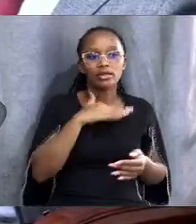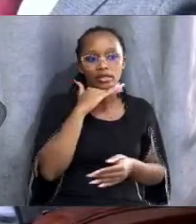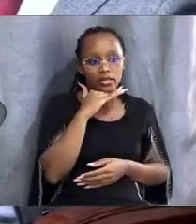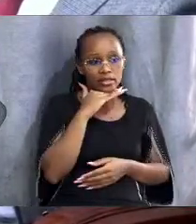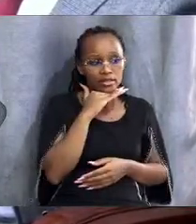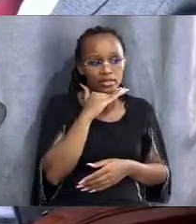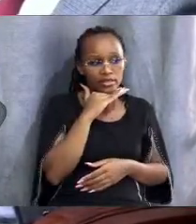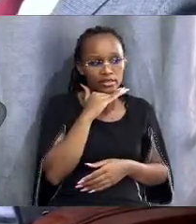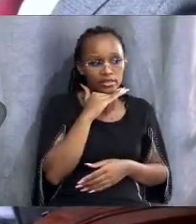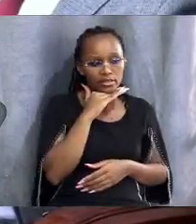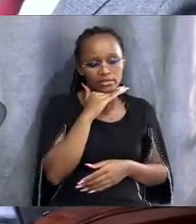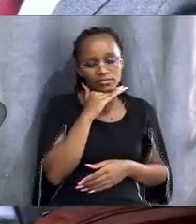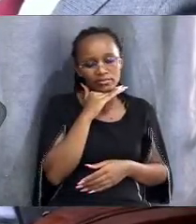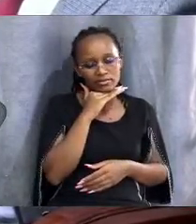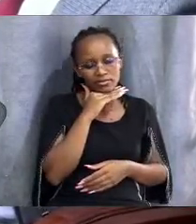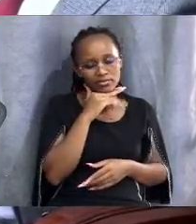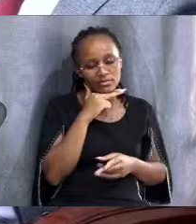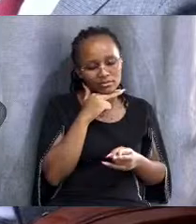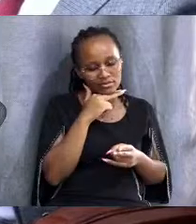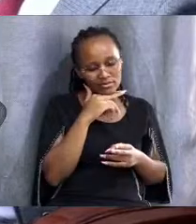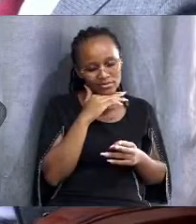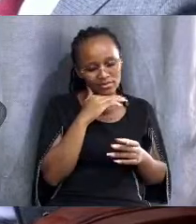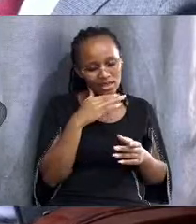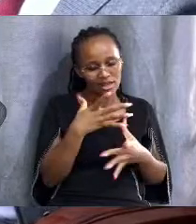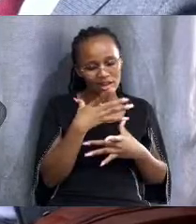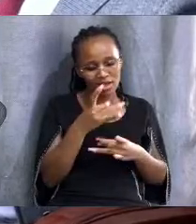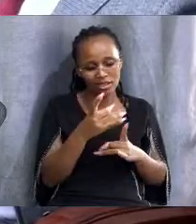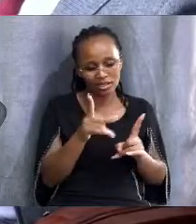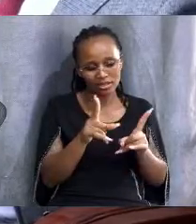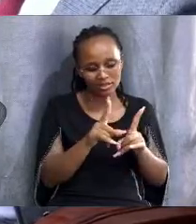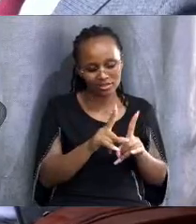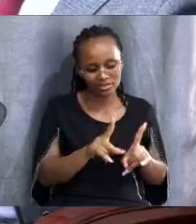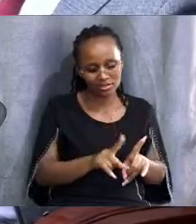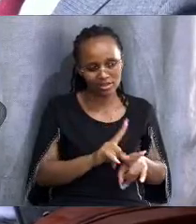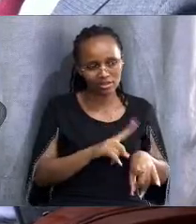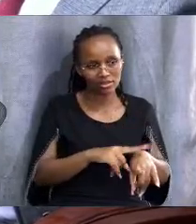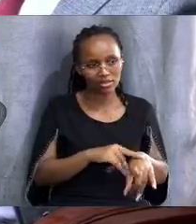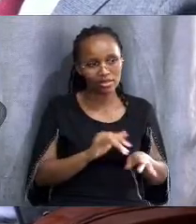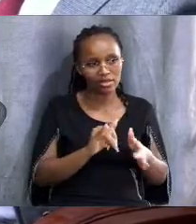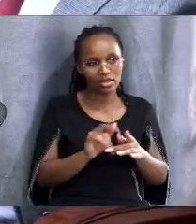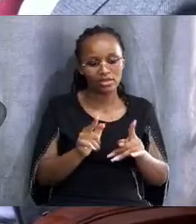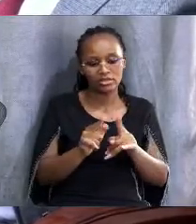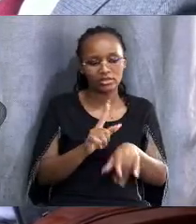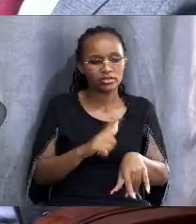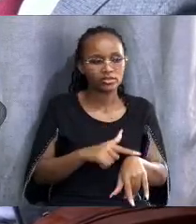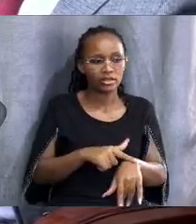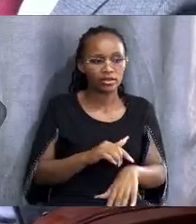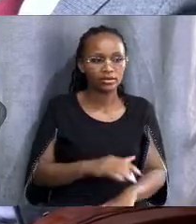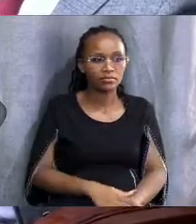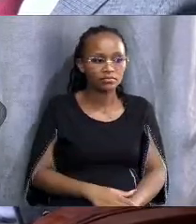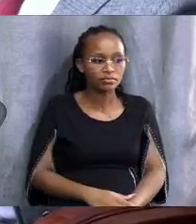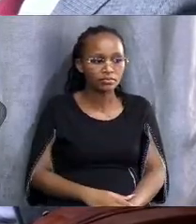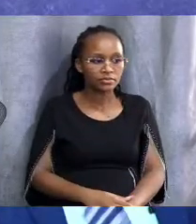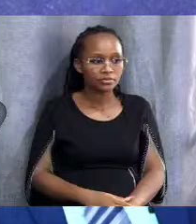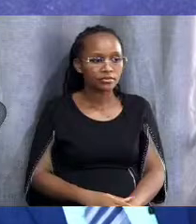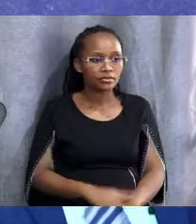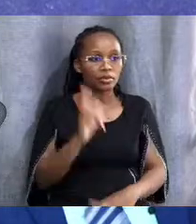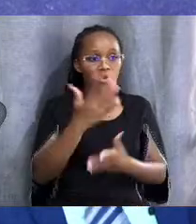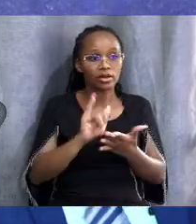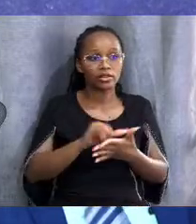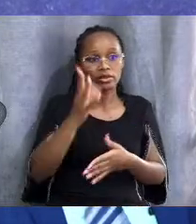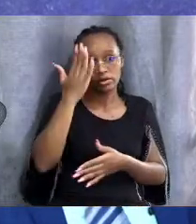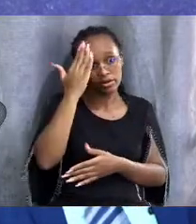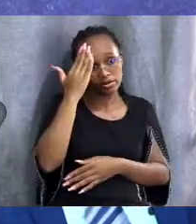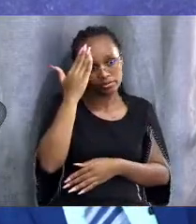on almost at the same time within that short period of time. But one thing we